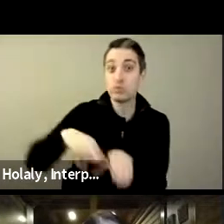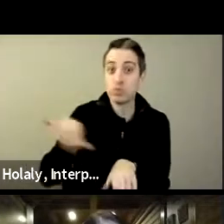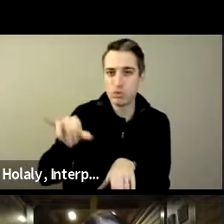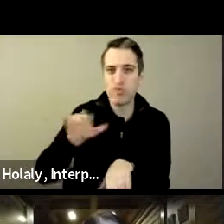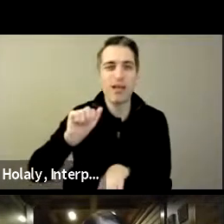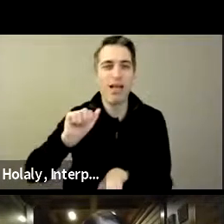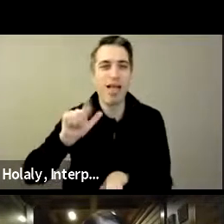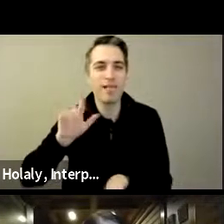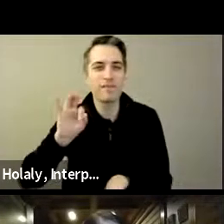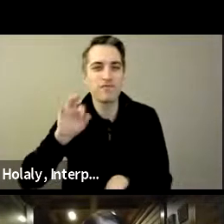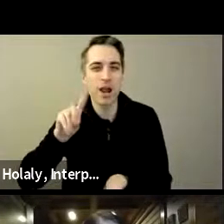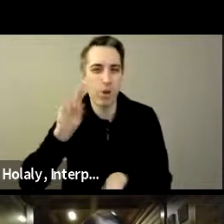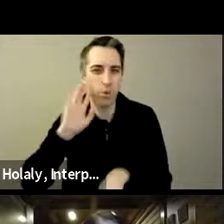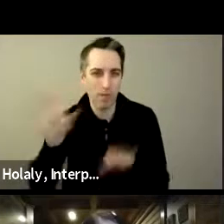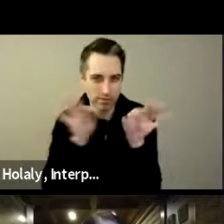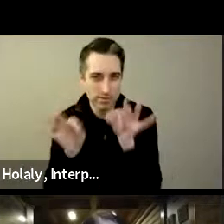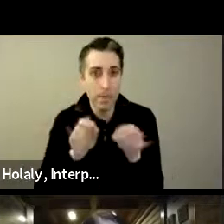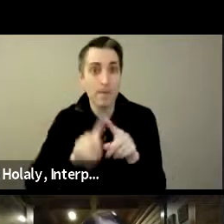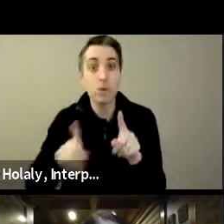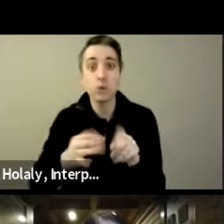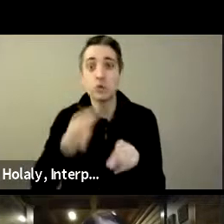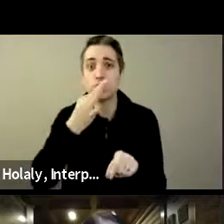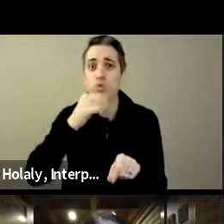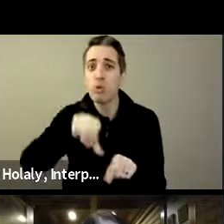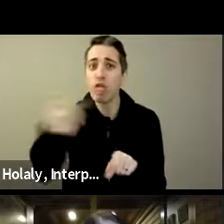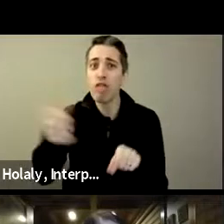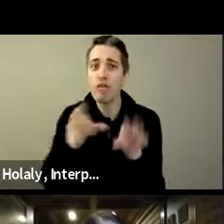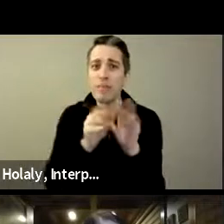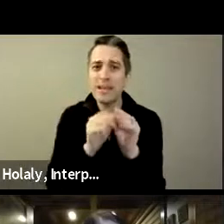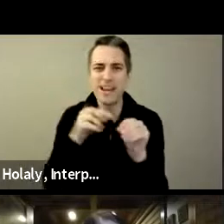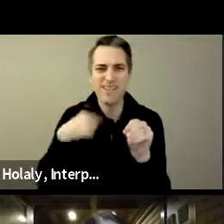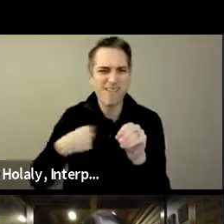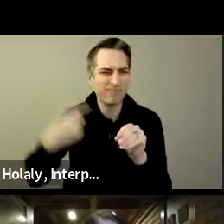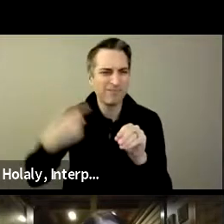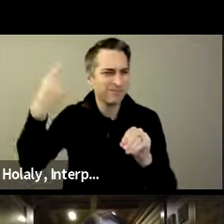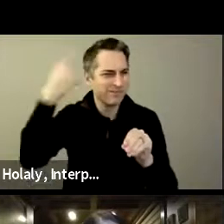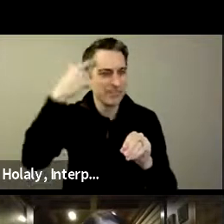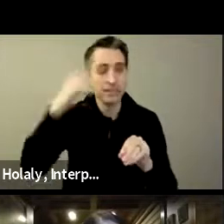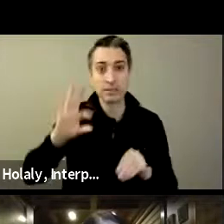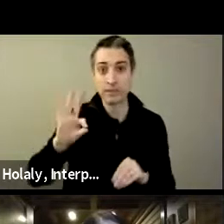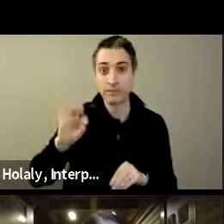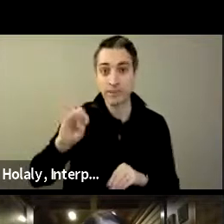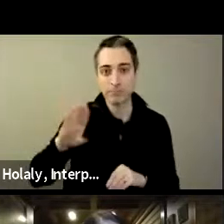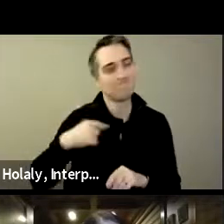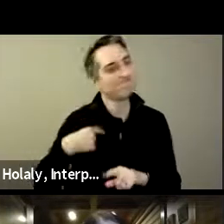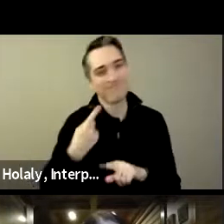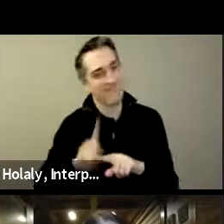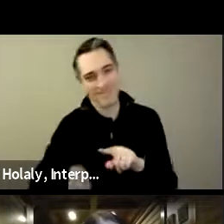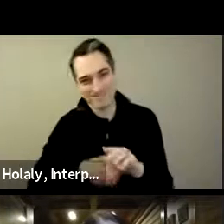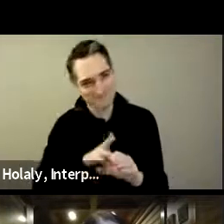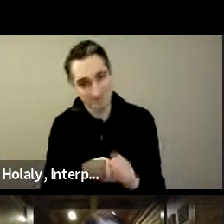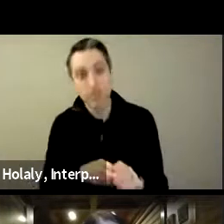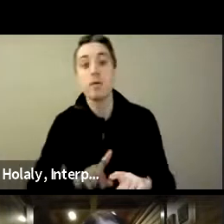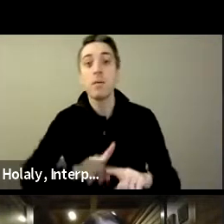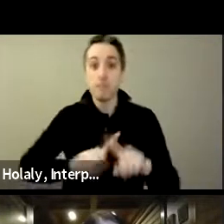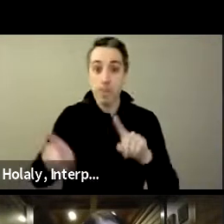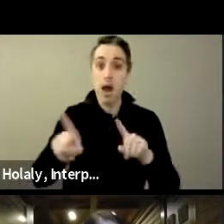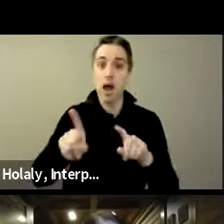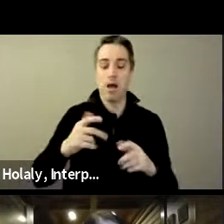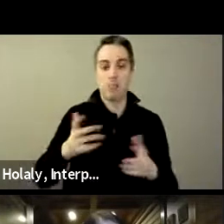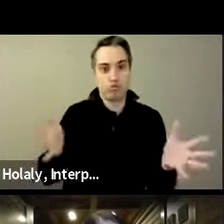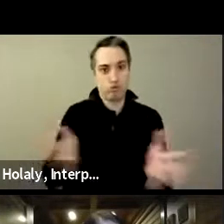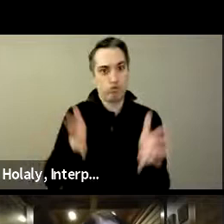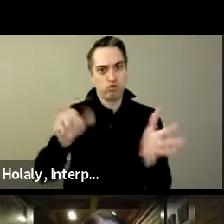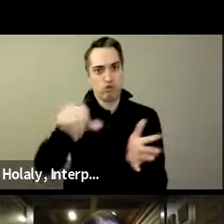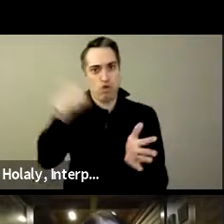but there is another meeting coming up. I believe it's in February. I won't be able to be there, but I strongly encourage any other commissioner